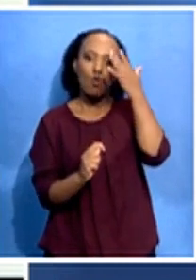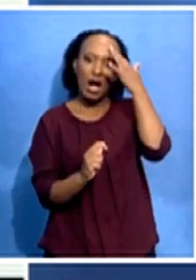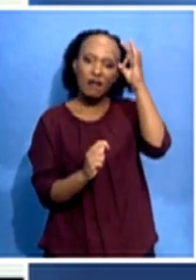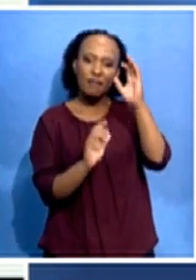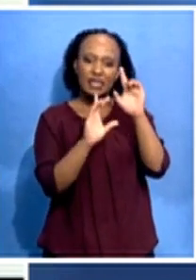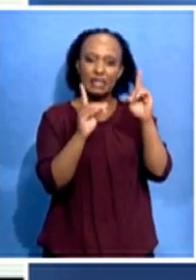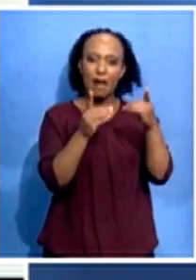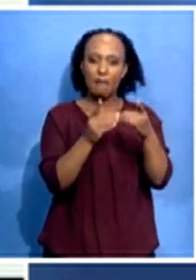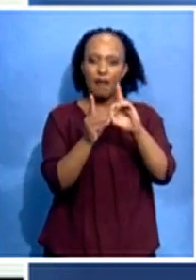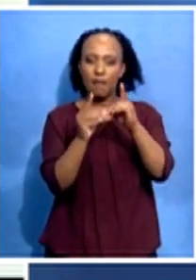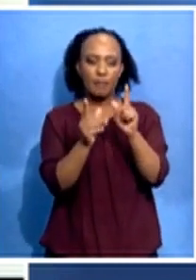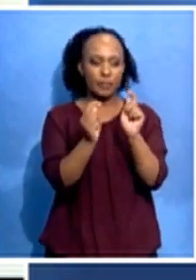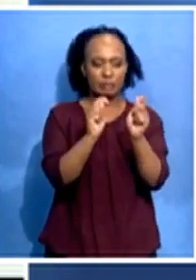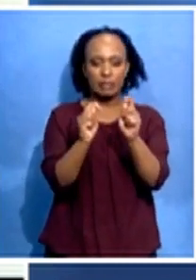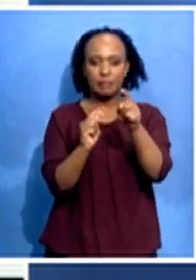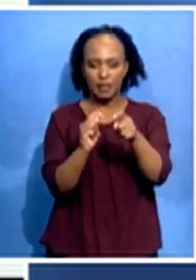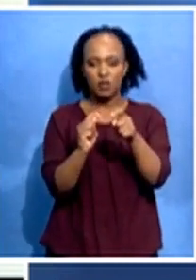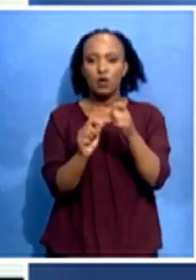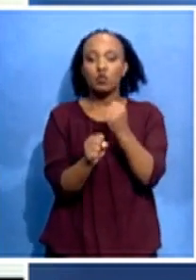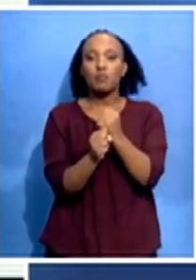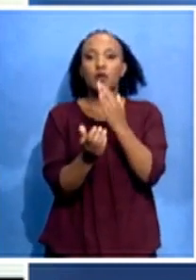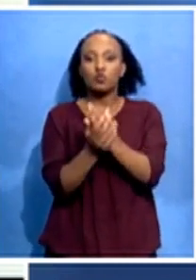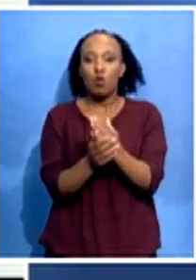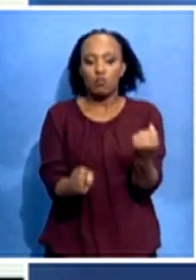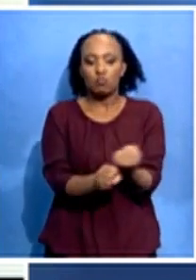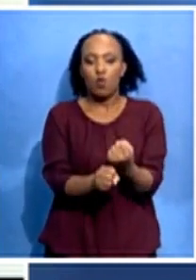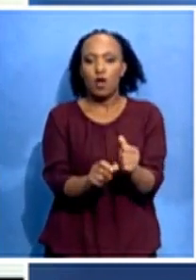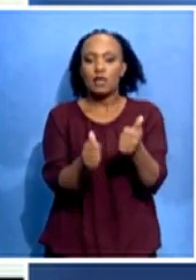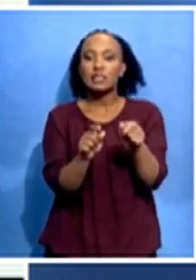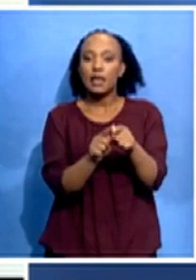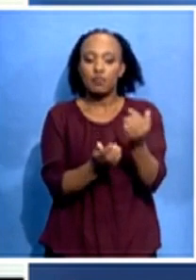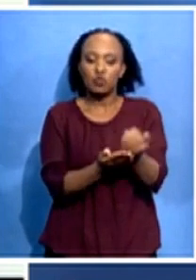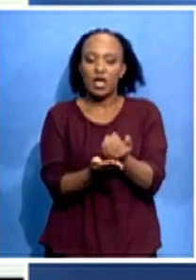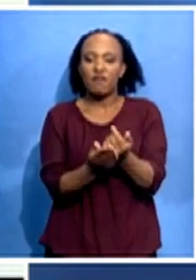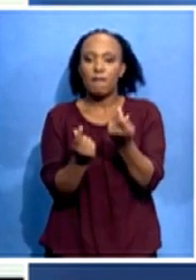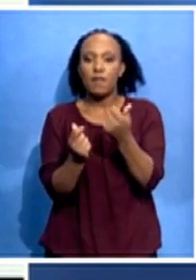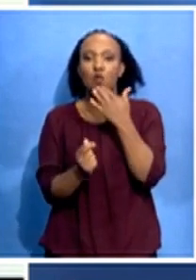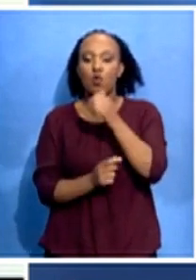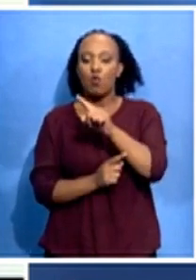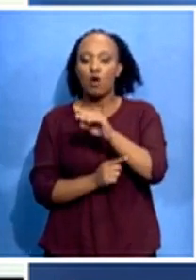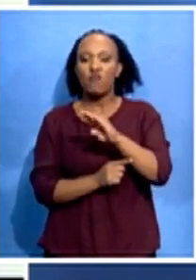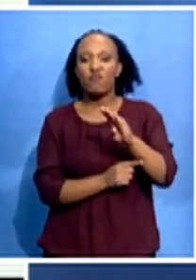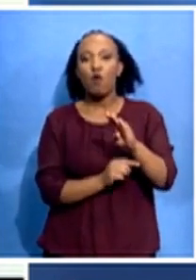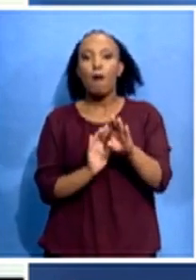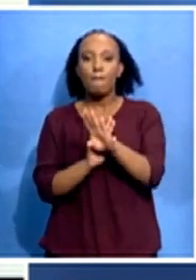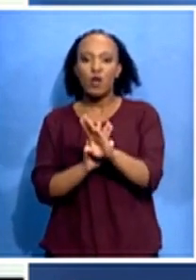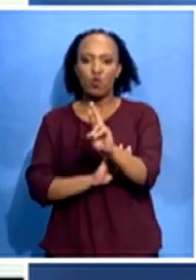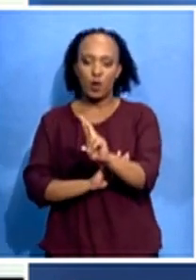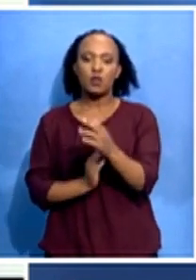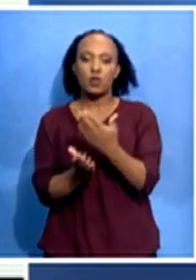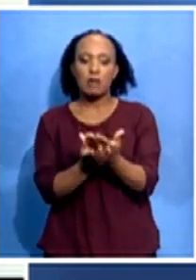to get efficiencies and to save costs. That 144 billion should come out of that, not necessarily out of a 0%